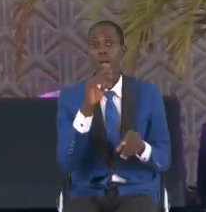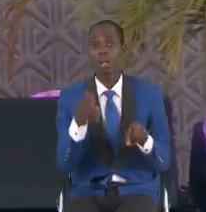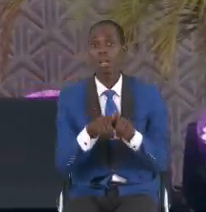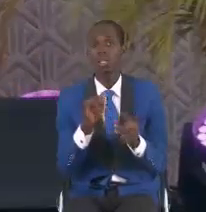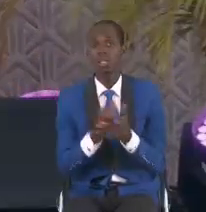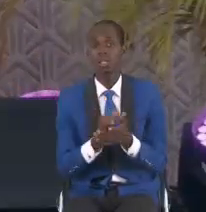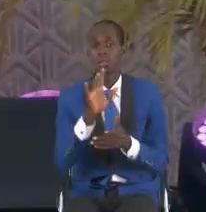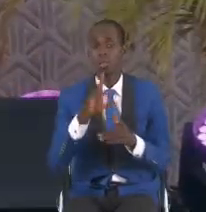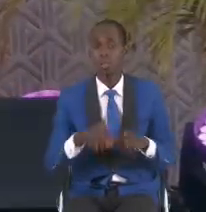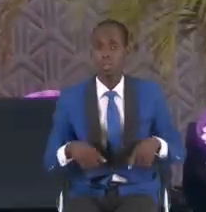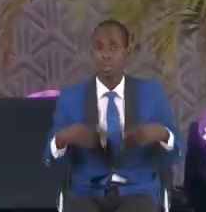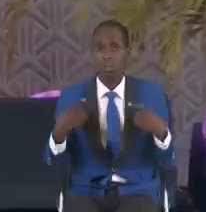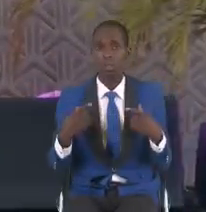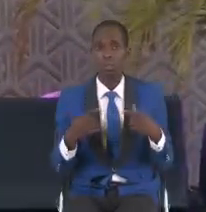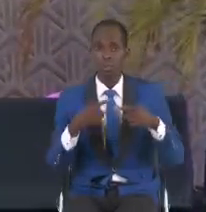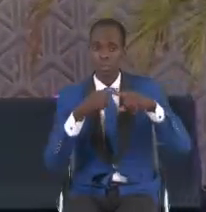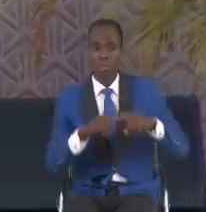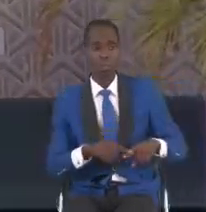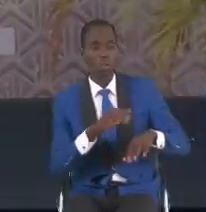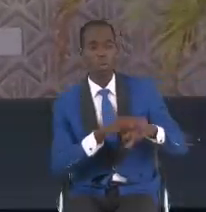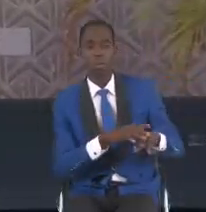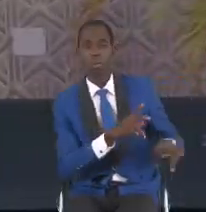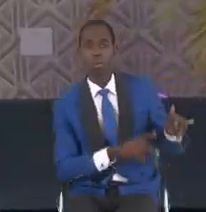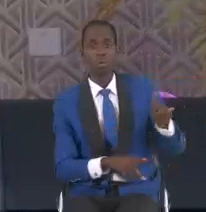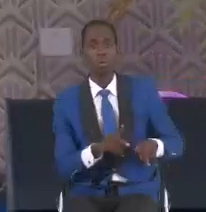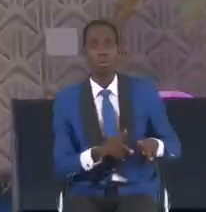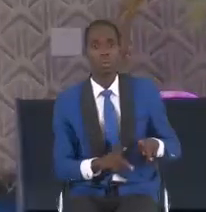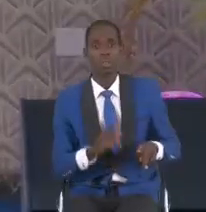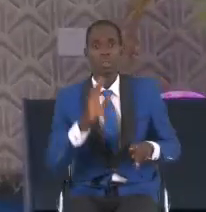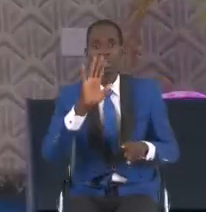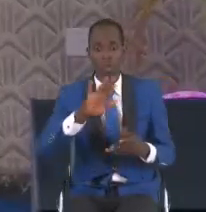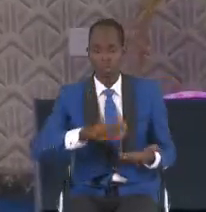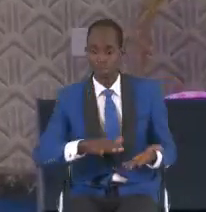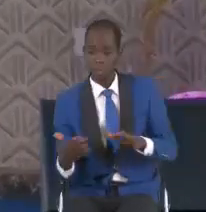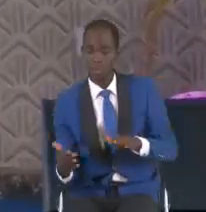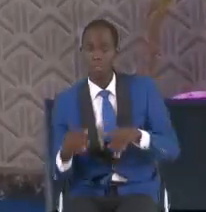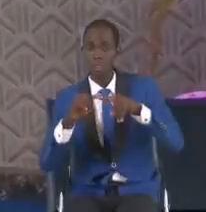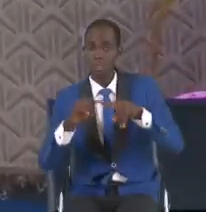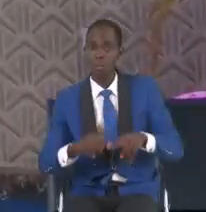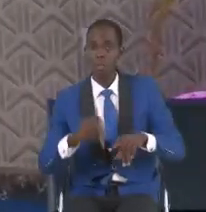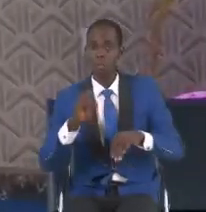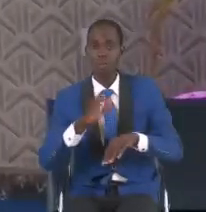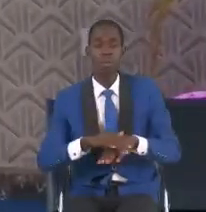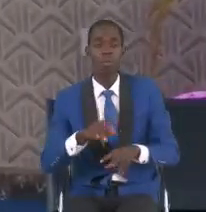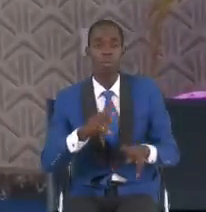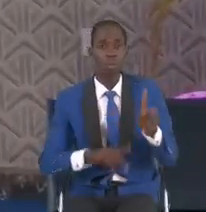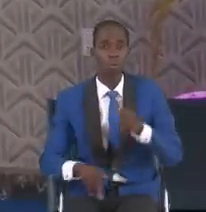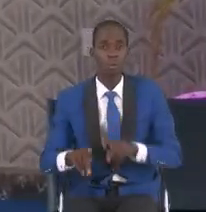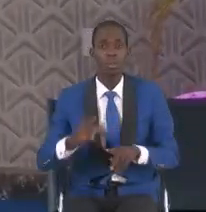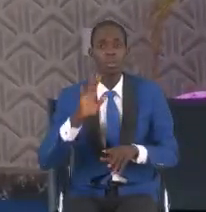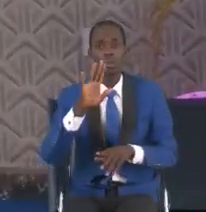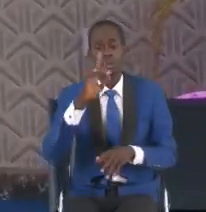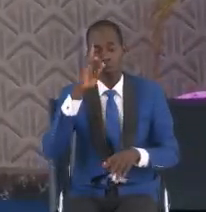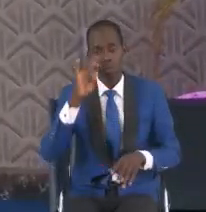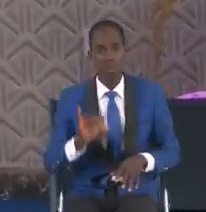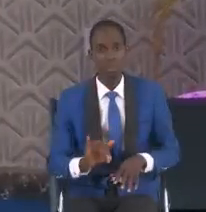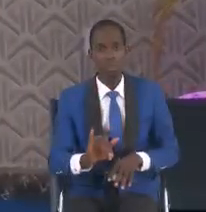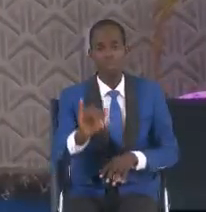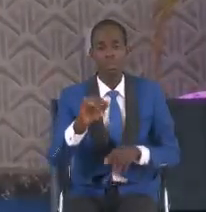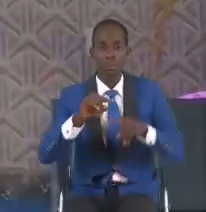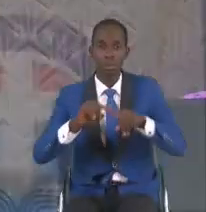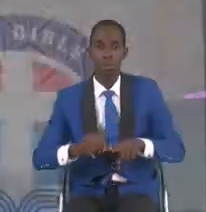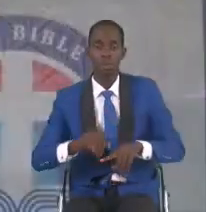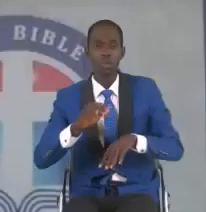life depends on people. Your death depends on people. Your eternity depends on